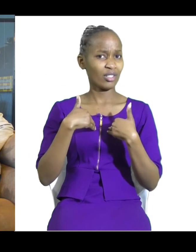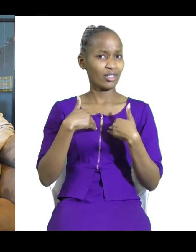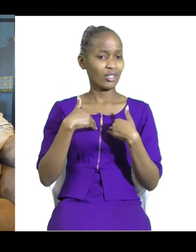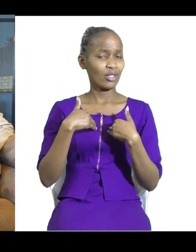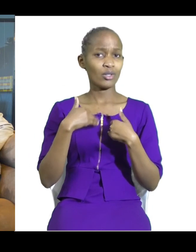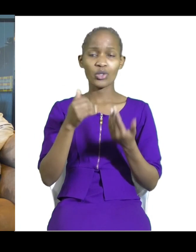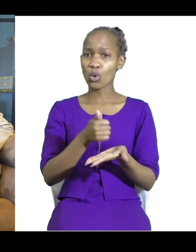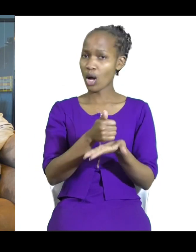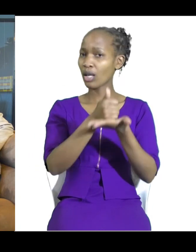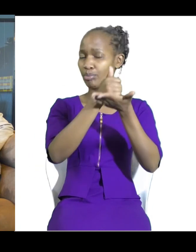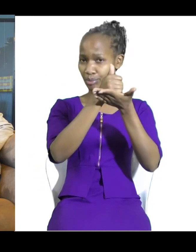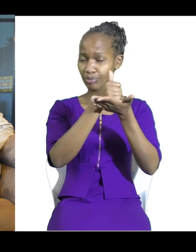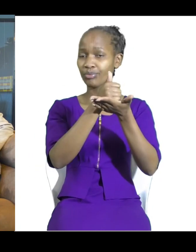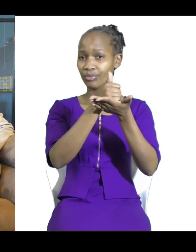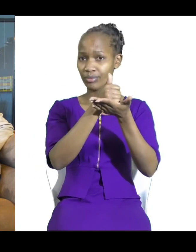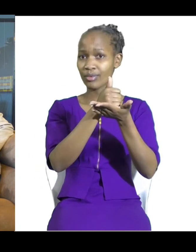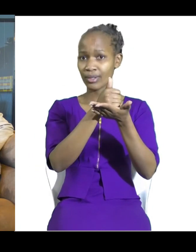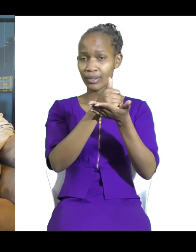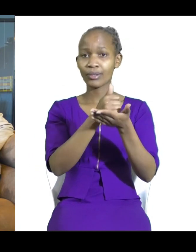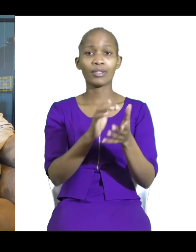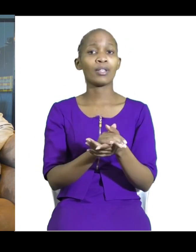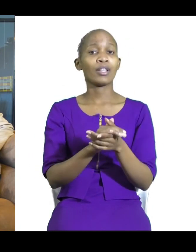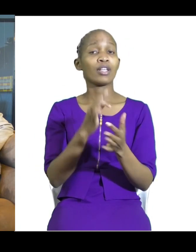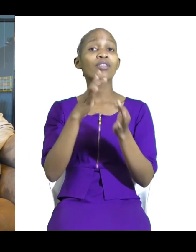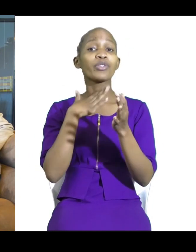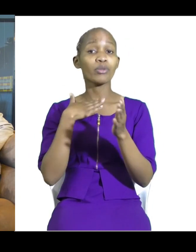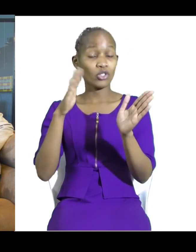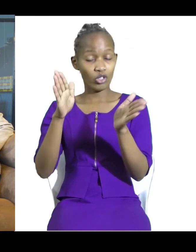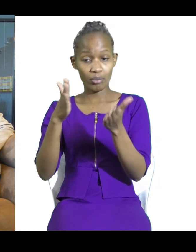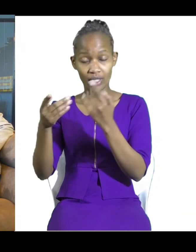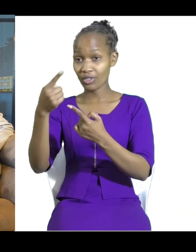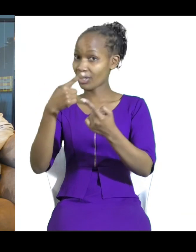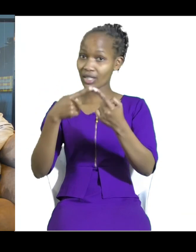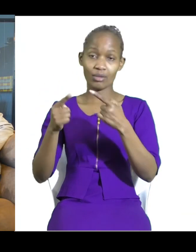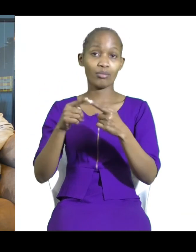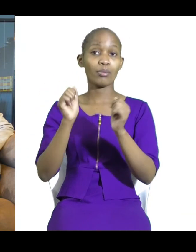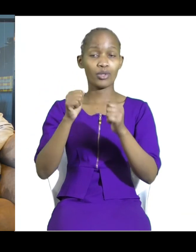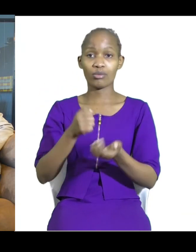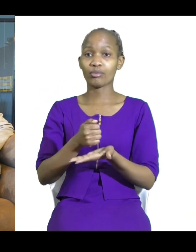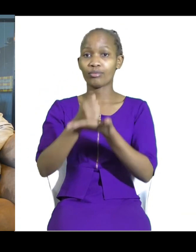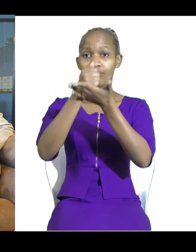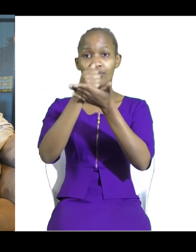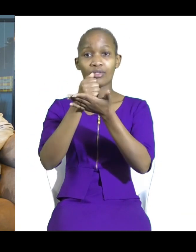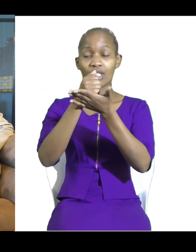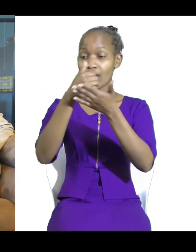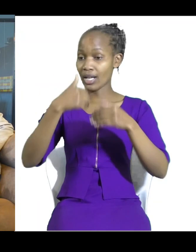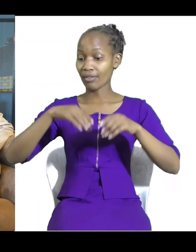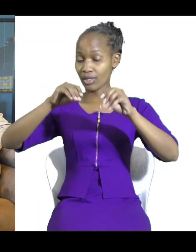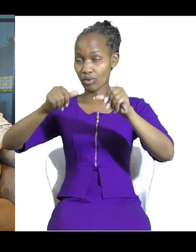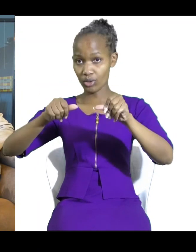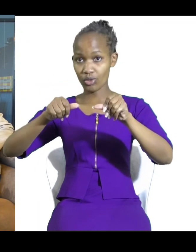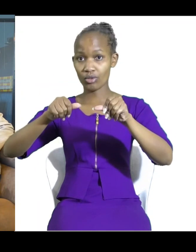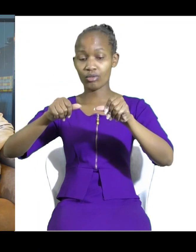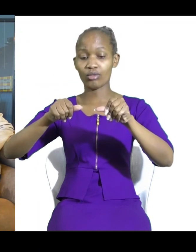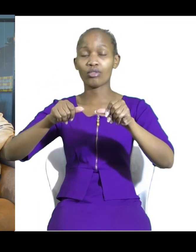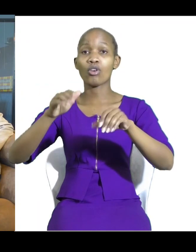I offer myself up for mentorship opportunity, just to help define the problem and come up with a